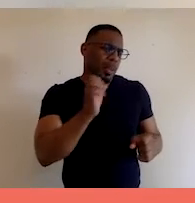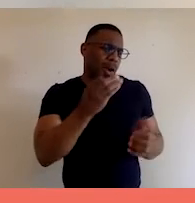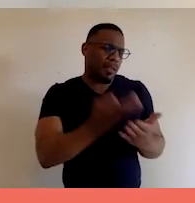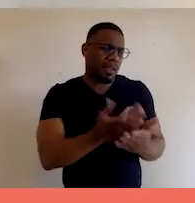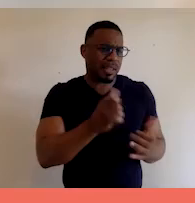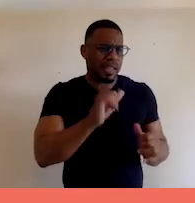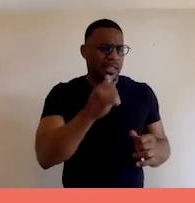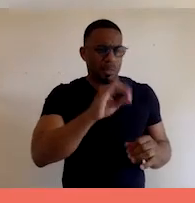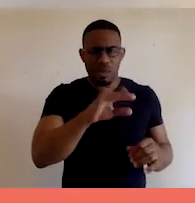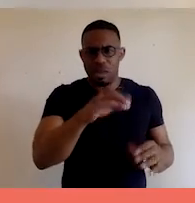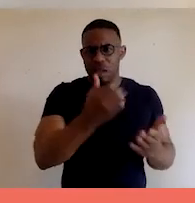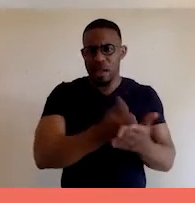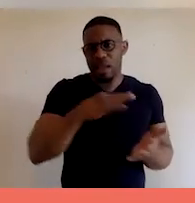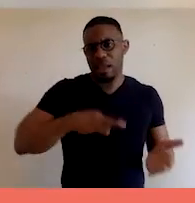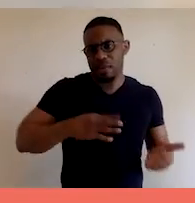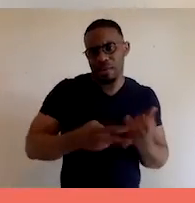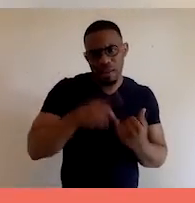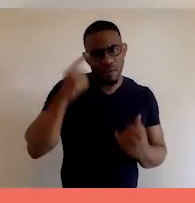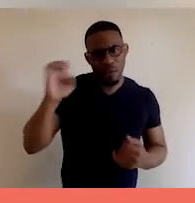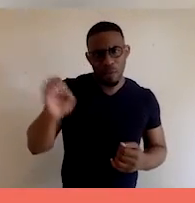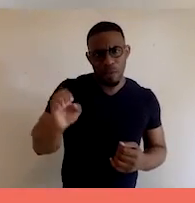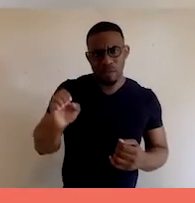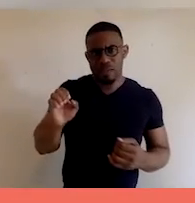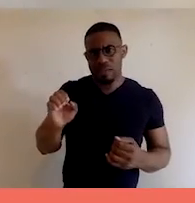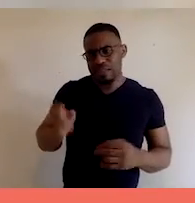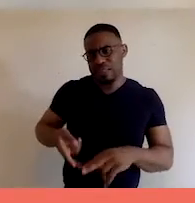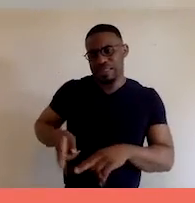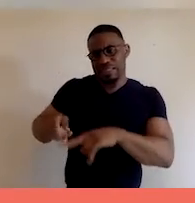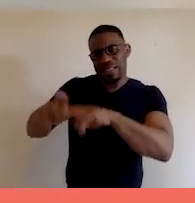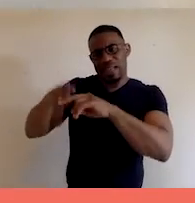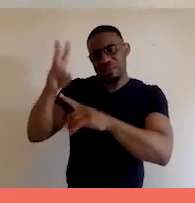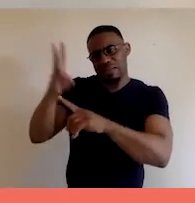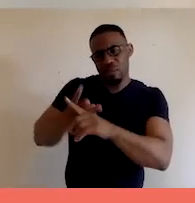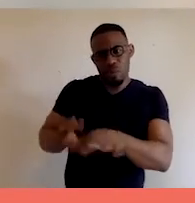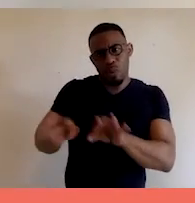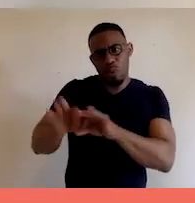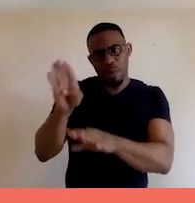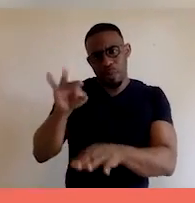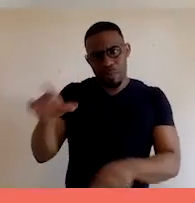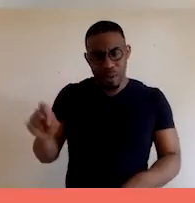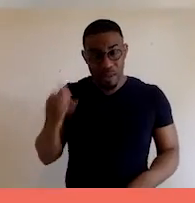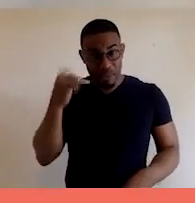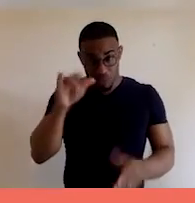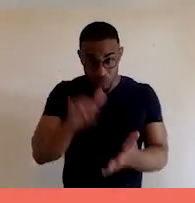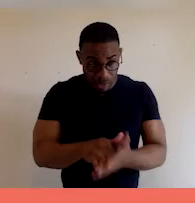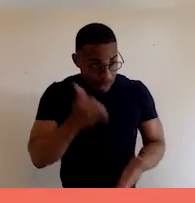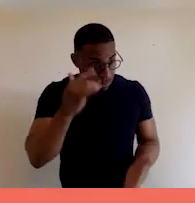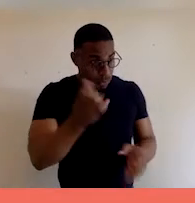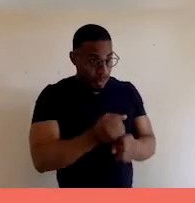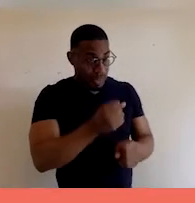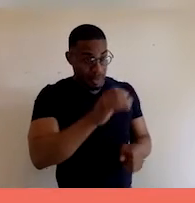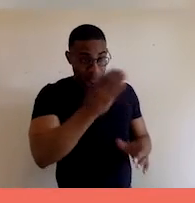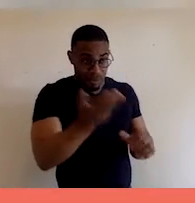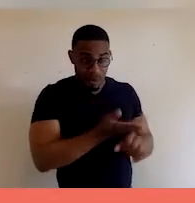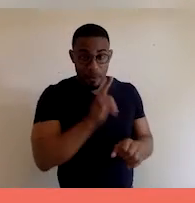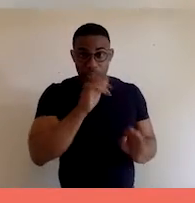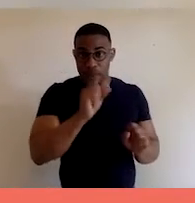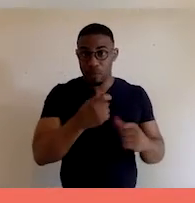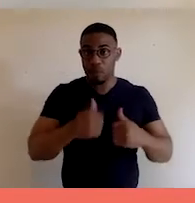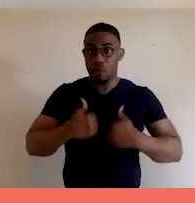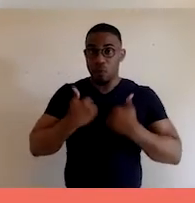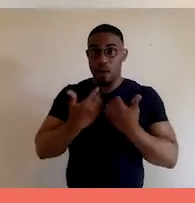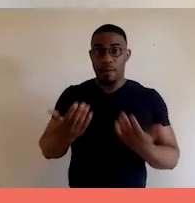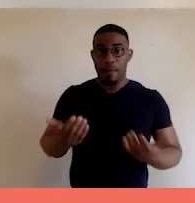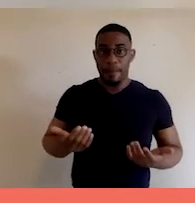Take 10% of your income and save it for emergencies. Stock up 6 months worth of your bills. And if you do that, if you get fired, you'll be able to